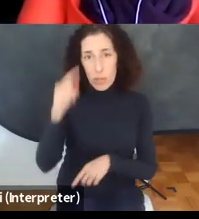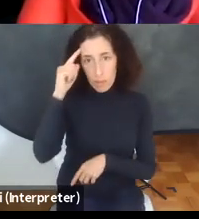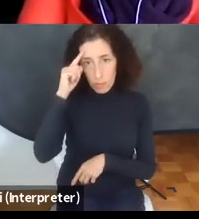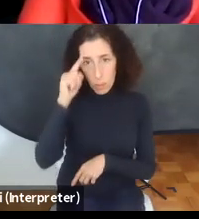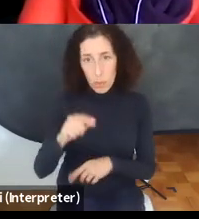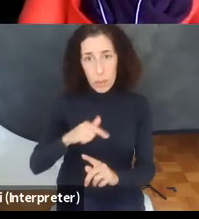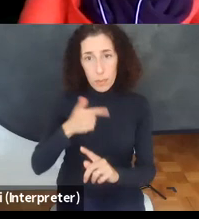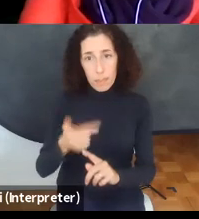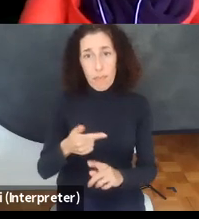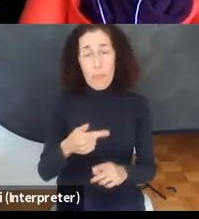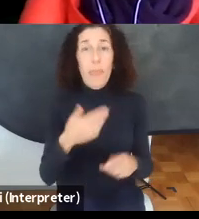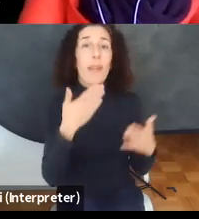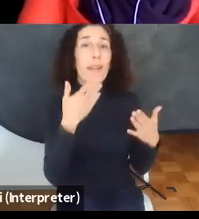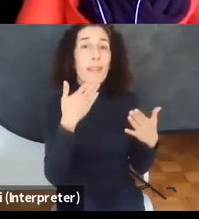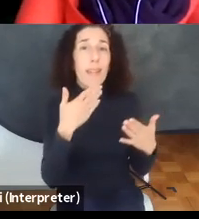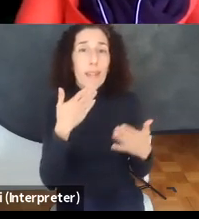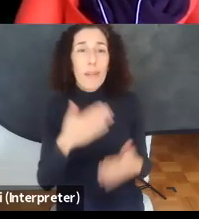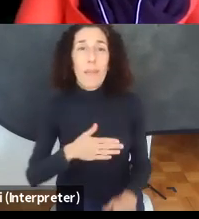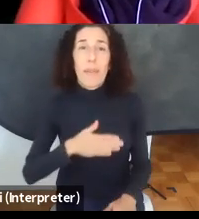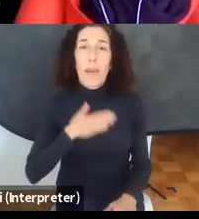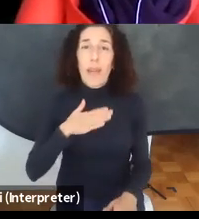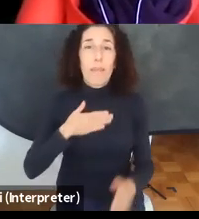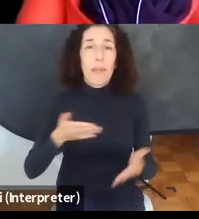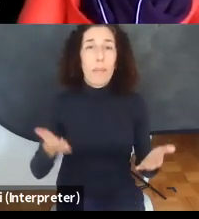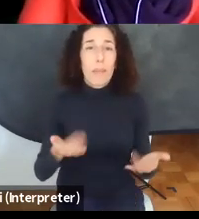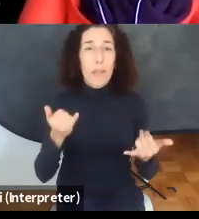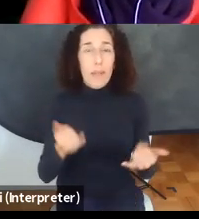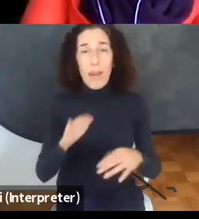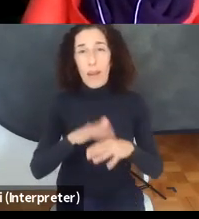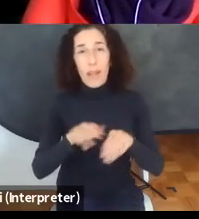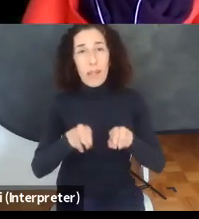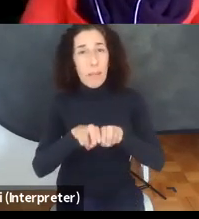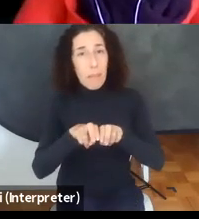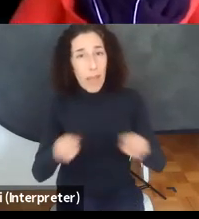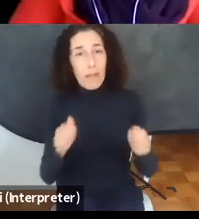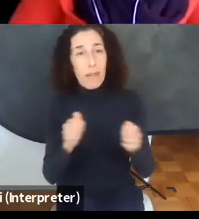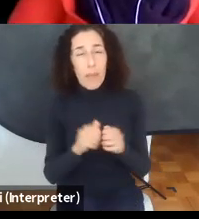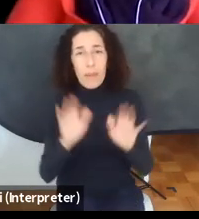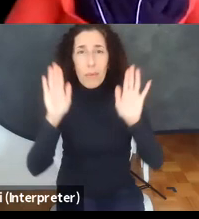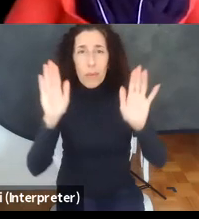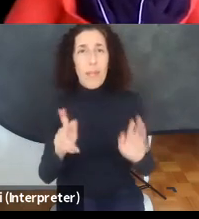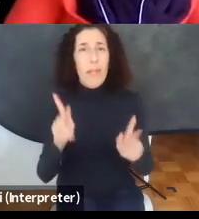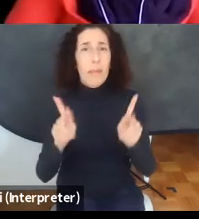Thanks, Bob. And I'm really grateful to be on this panel along with all these brilliant speakers. So thank you so much.